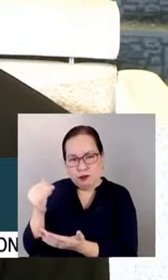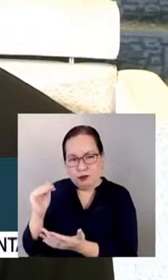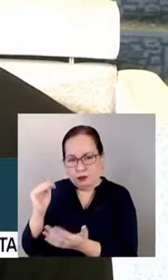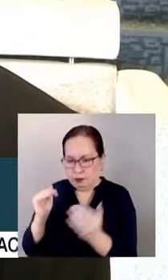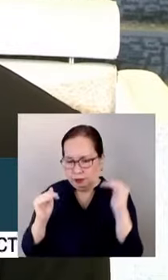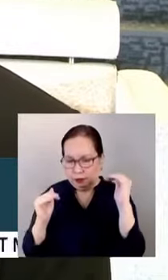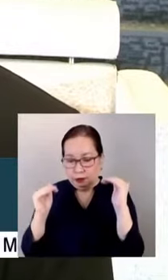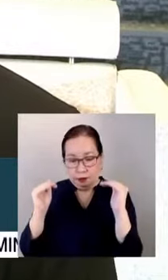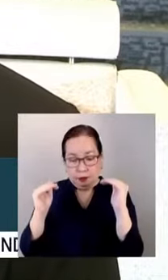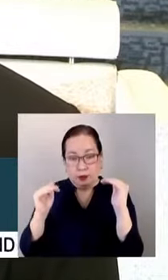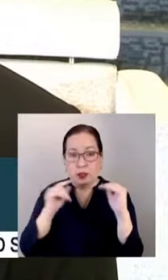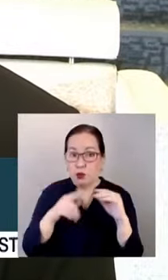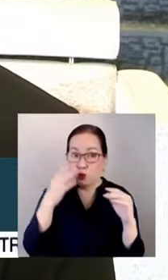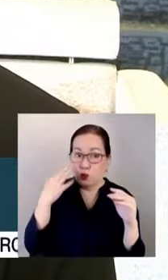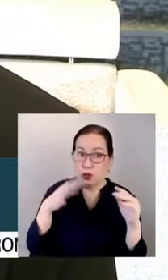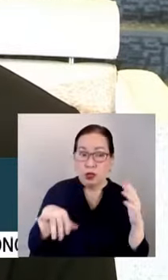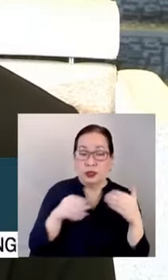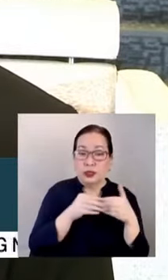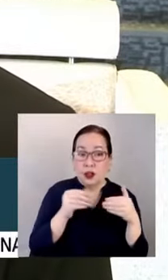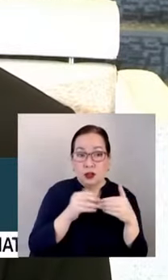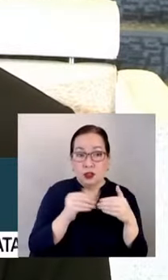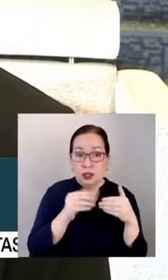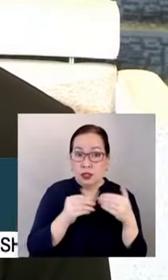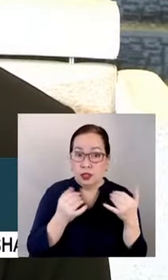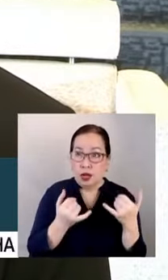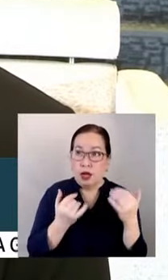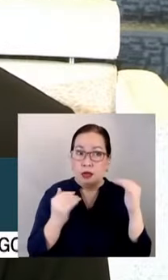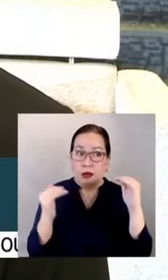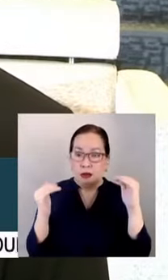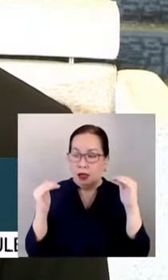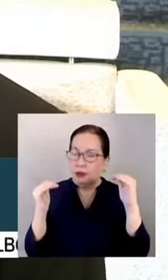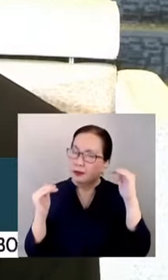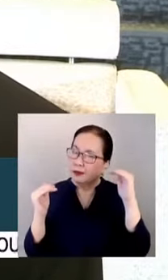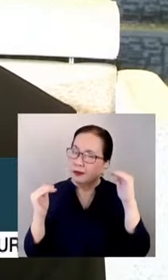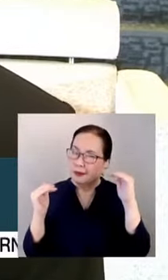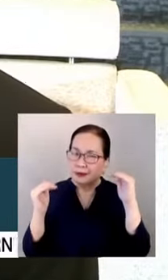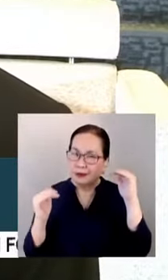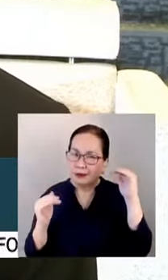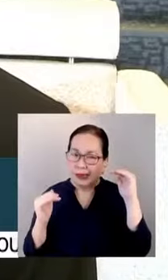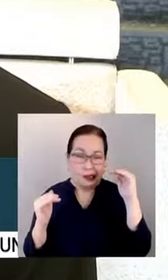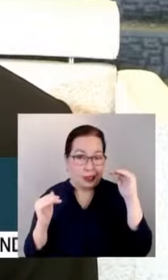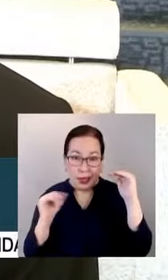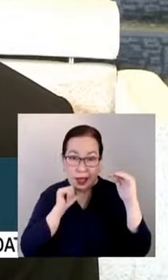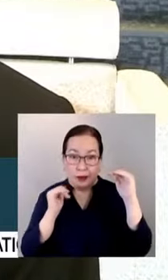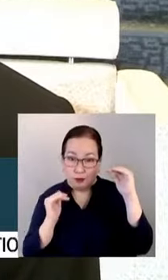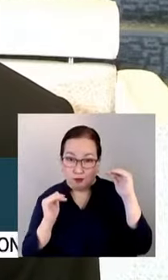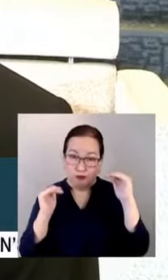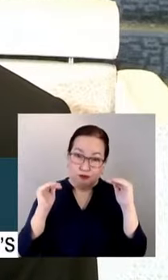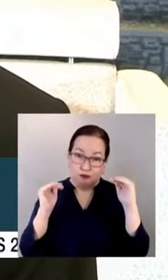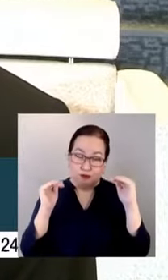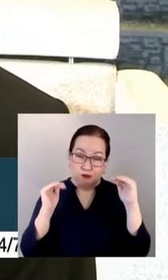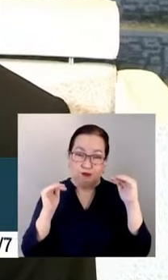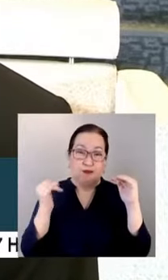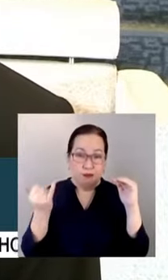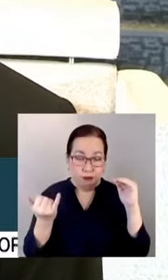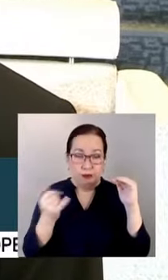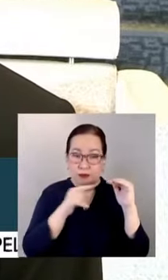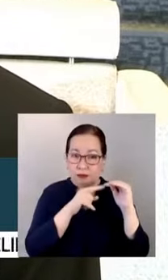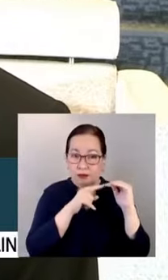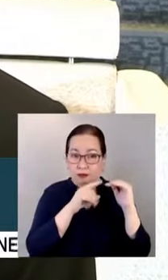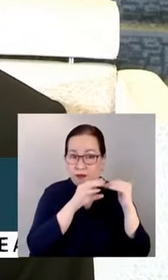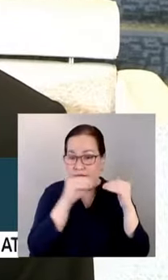is now, if the dollar is no longer as supercharged as it is, and the policy